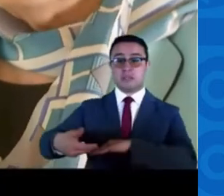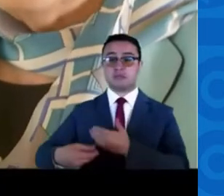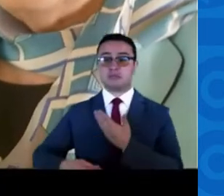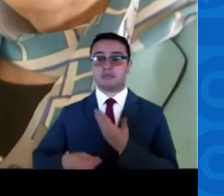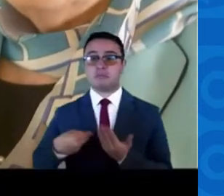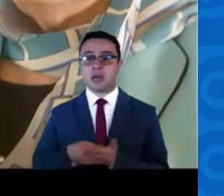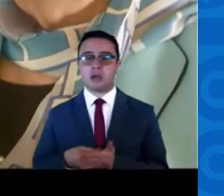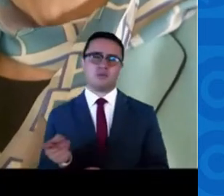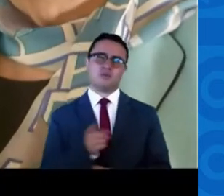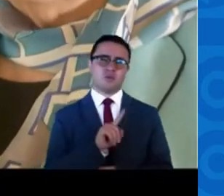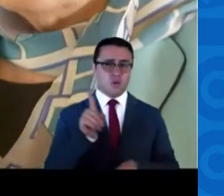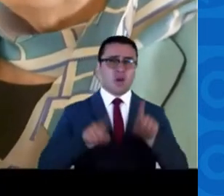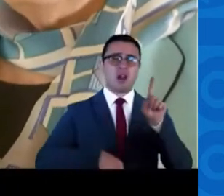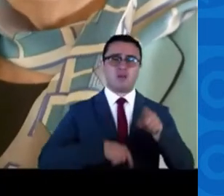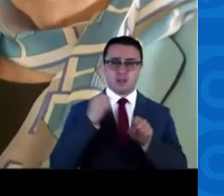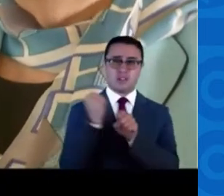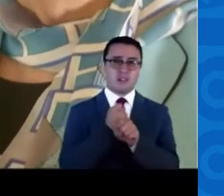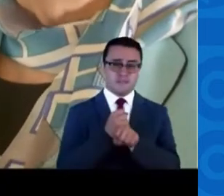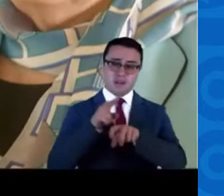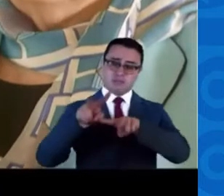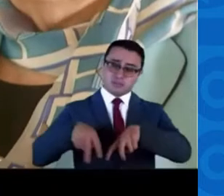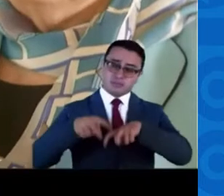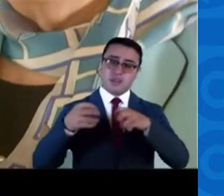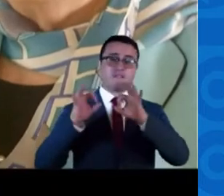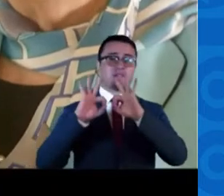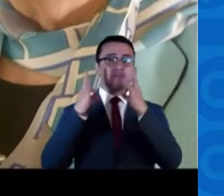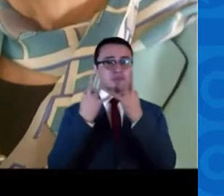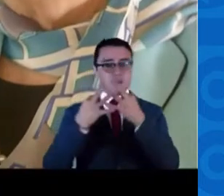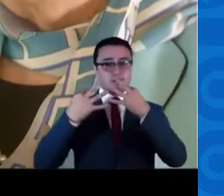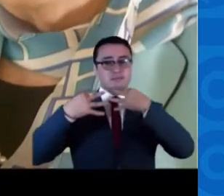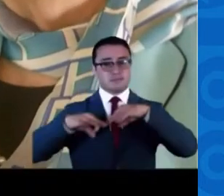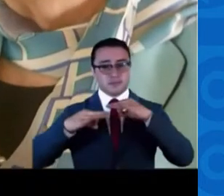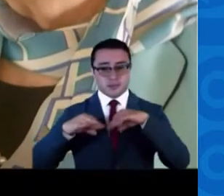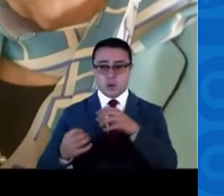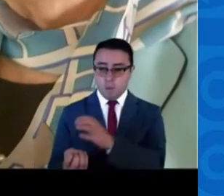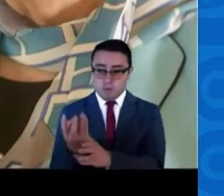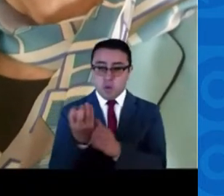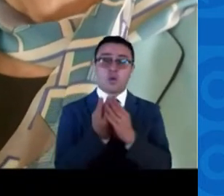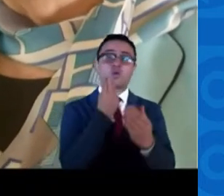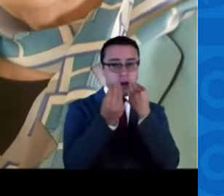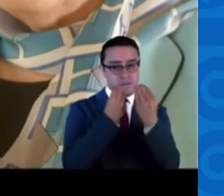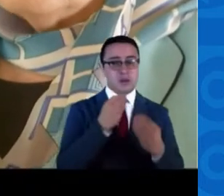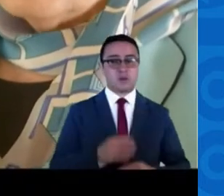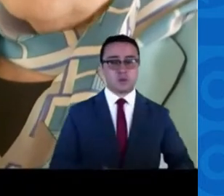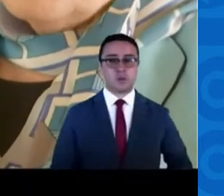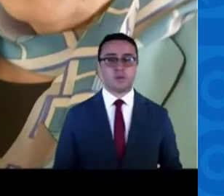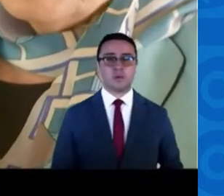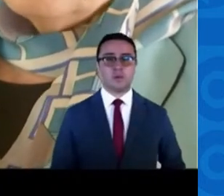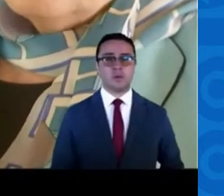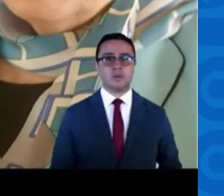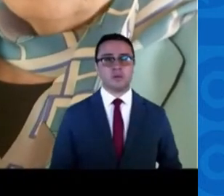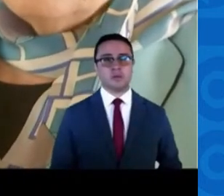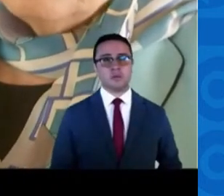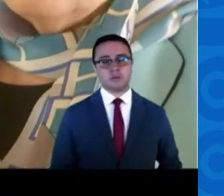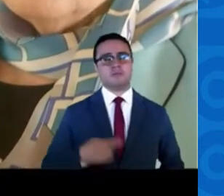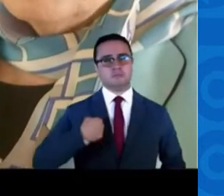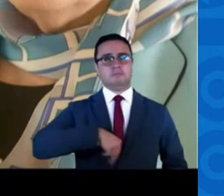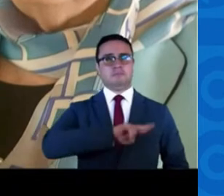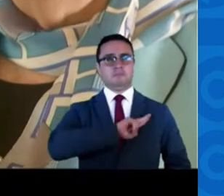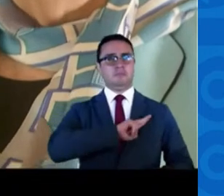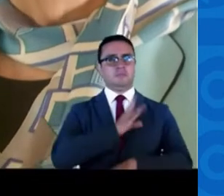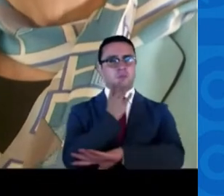medium-sized companies, because many of those companies are agricultural or family companies that are linked to